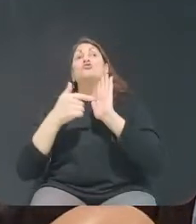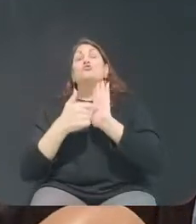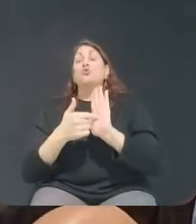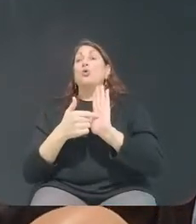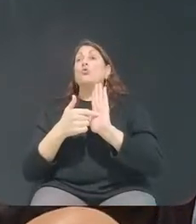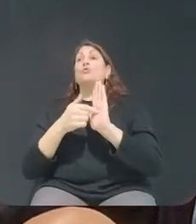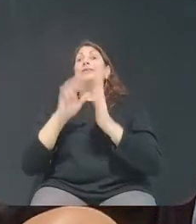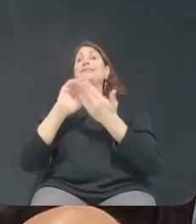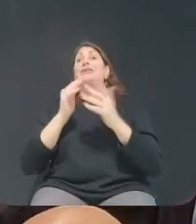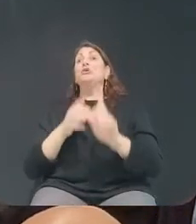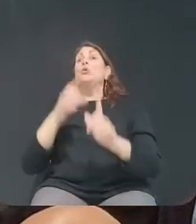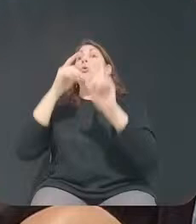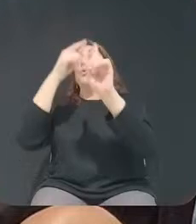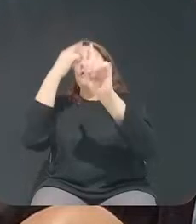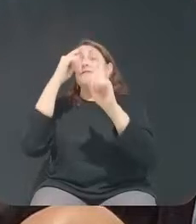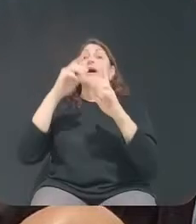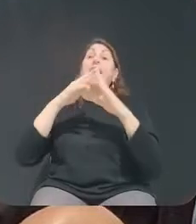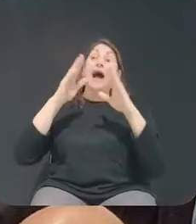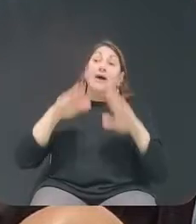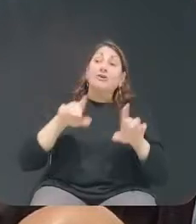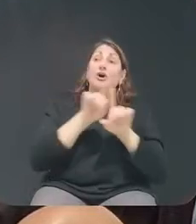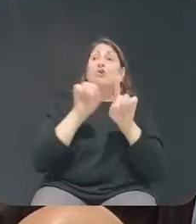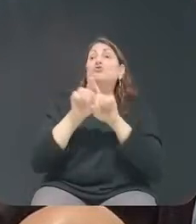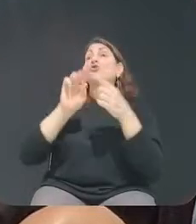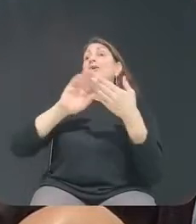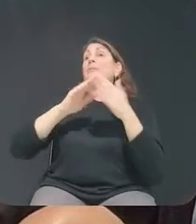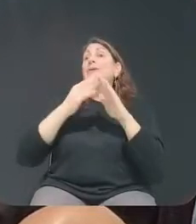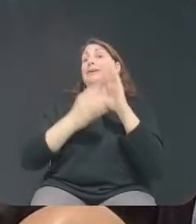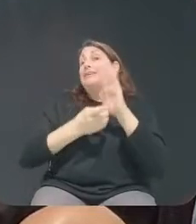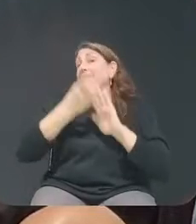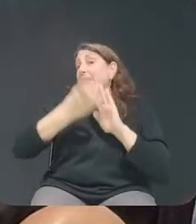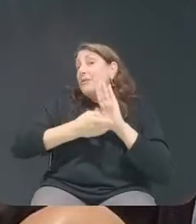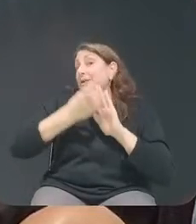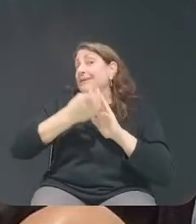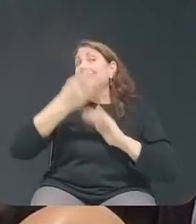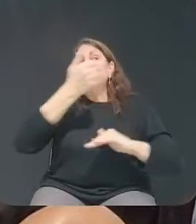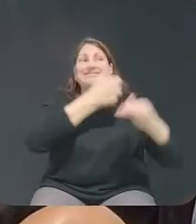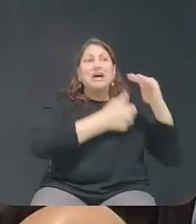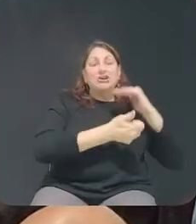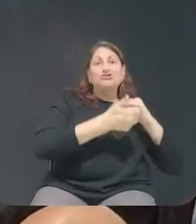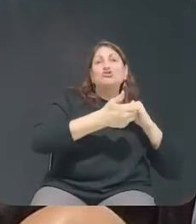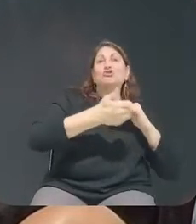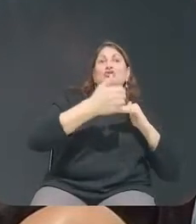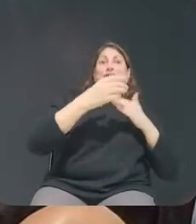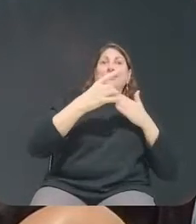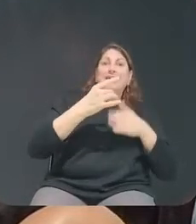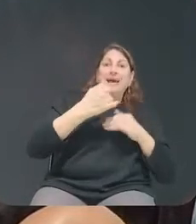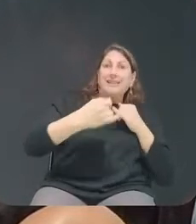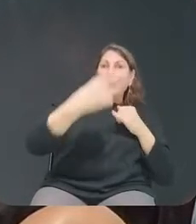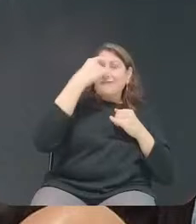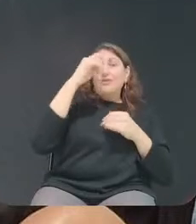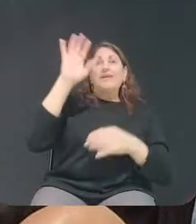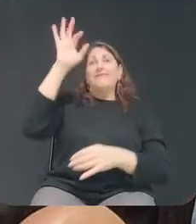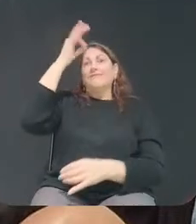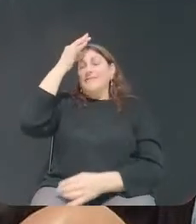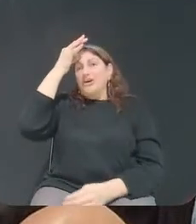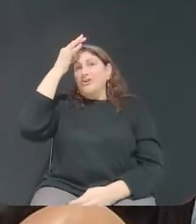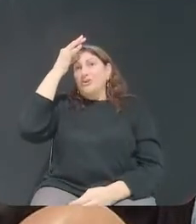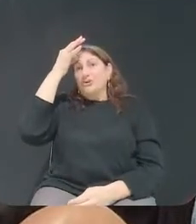housing and community development, which was developed under guidelines established by the Federal Department of Housing and Urban Development, or